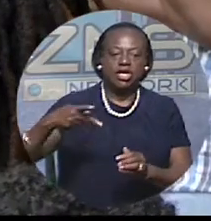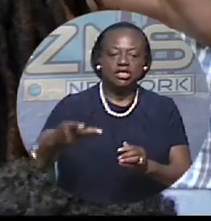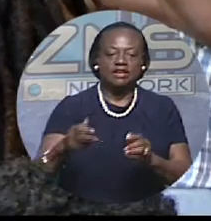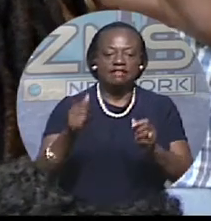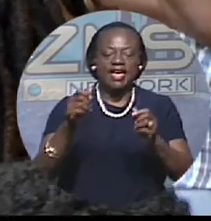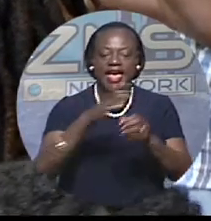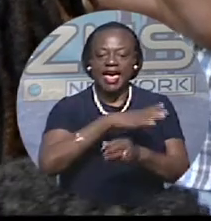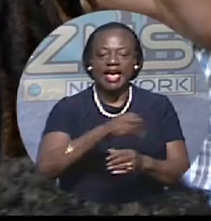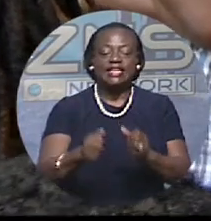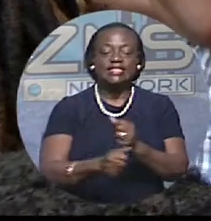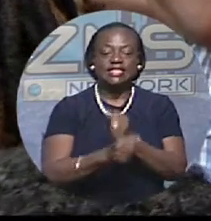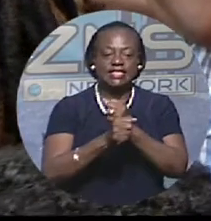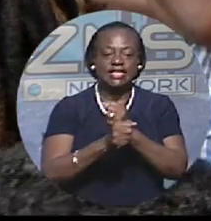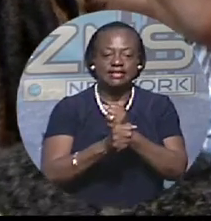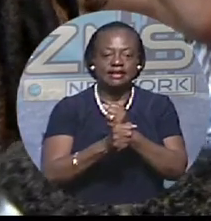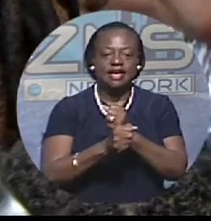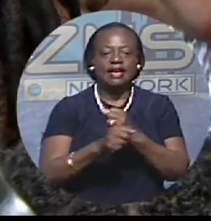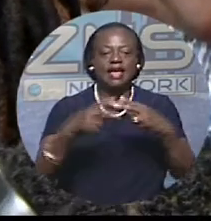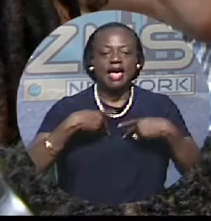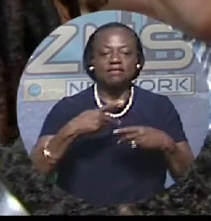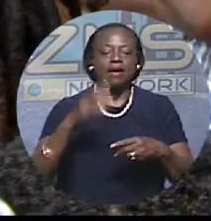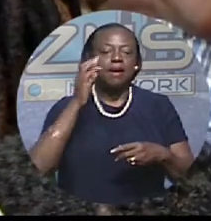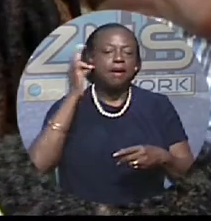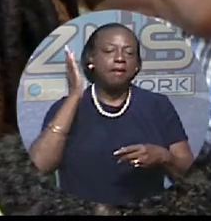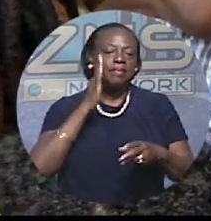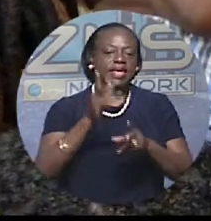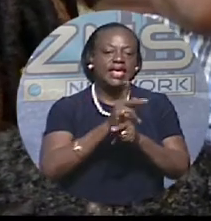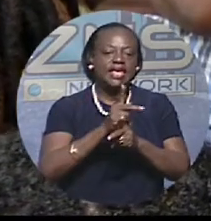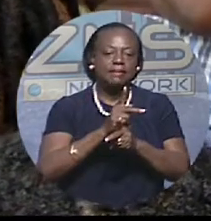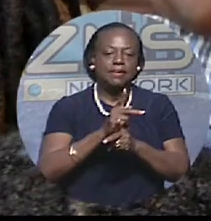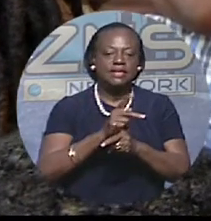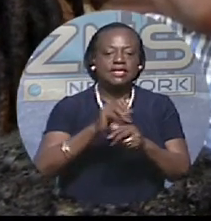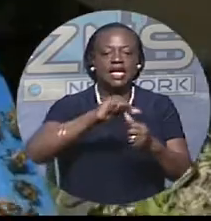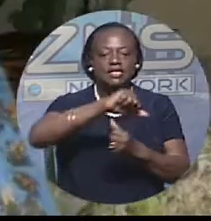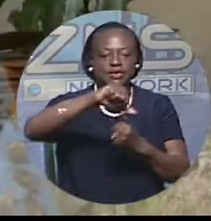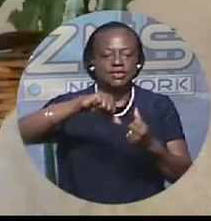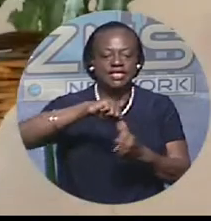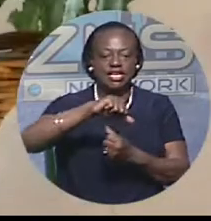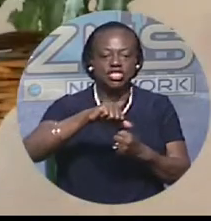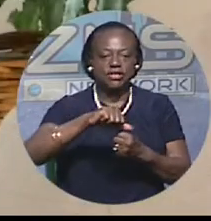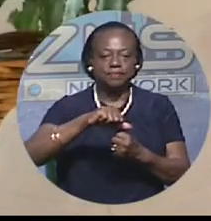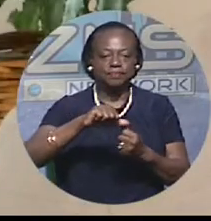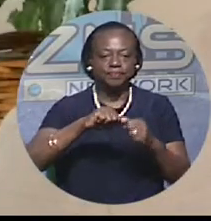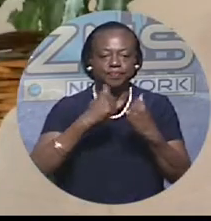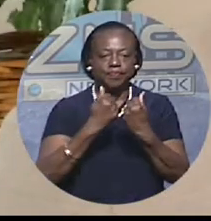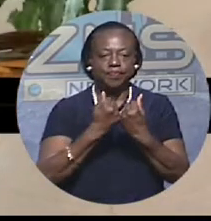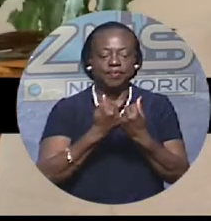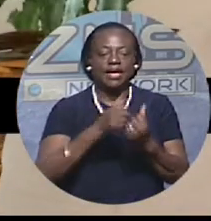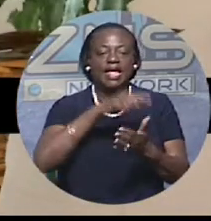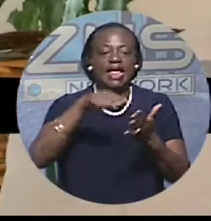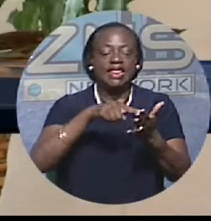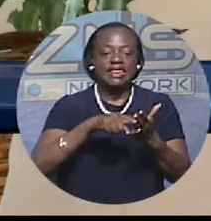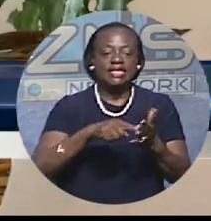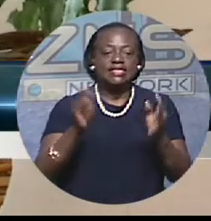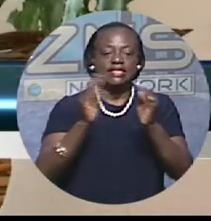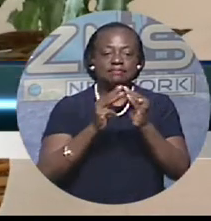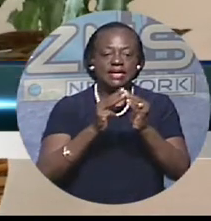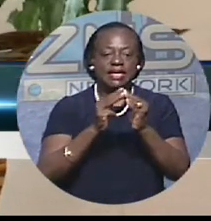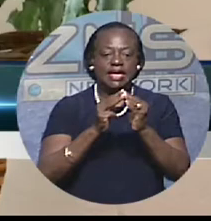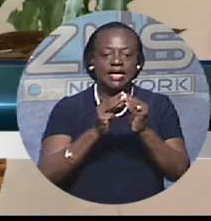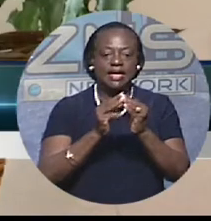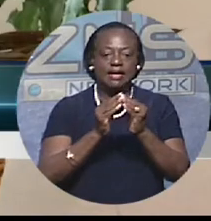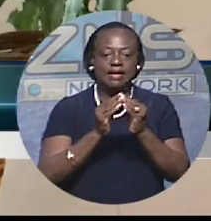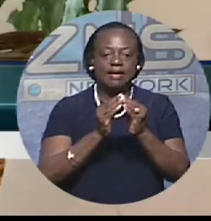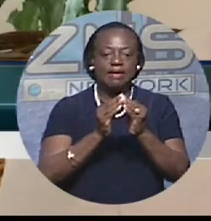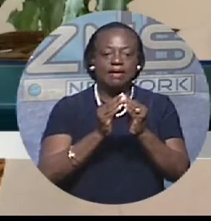to establish a National Beekeepers Association. This meeting here formulates the Bahamas National